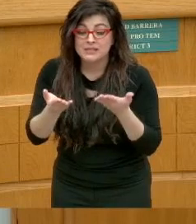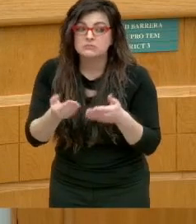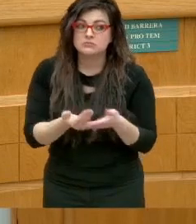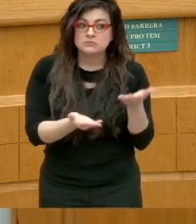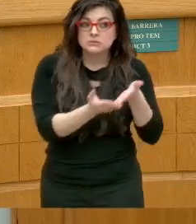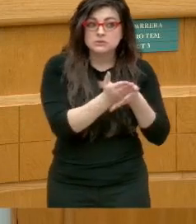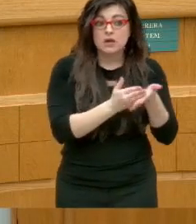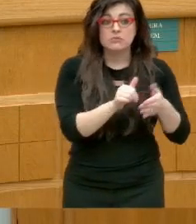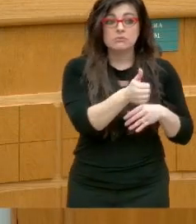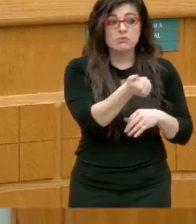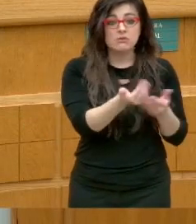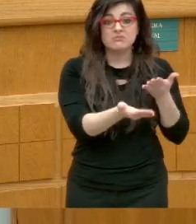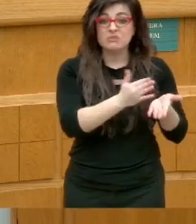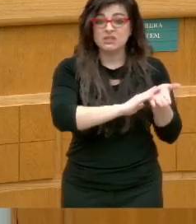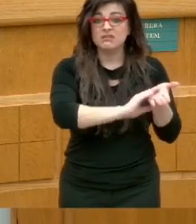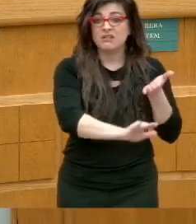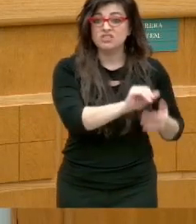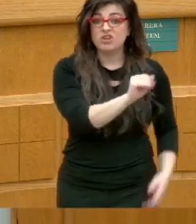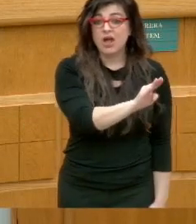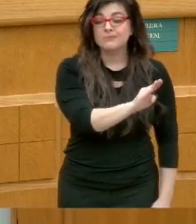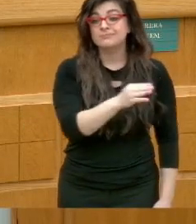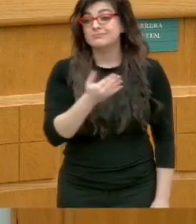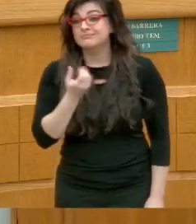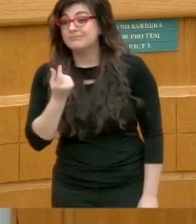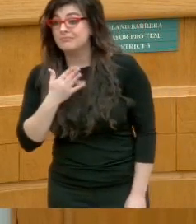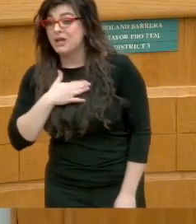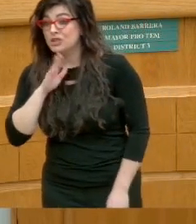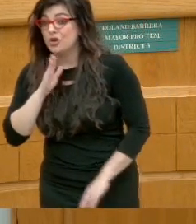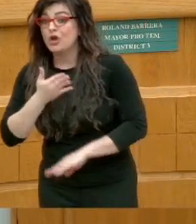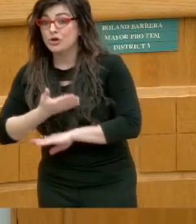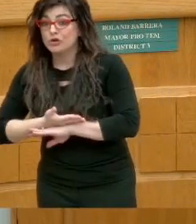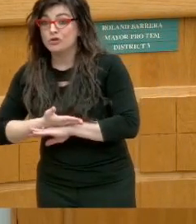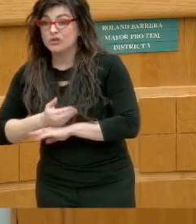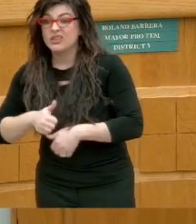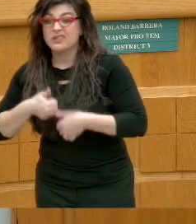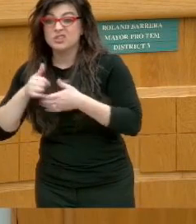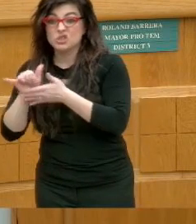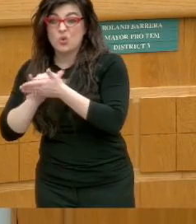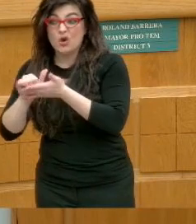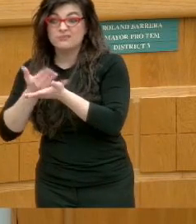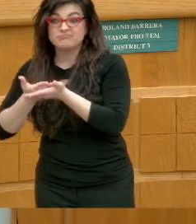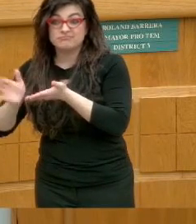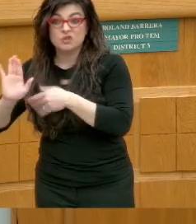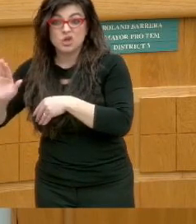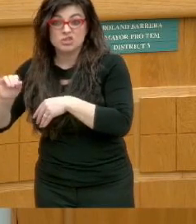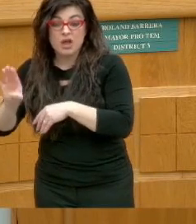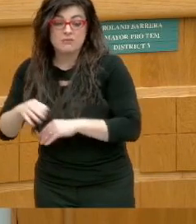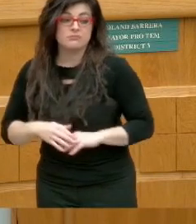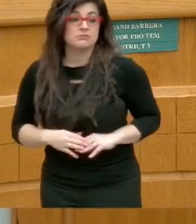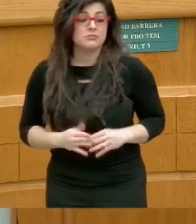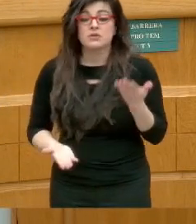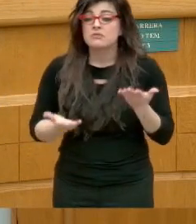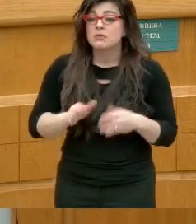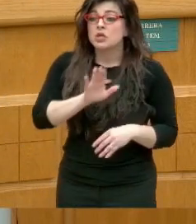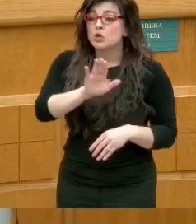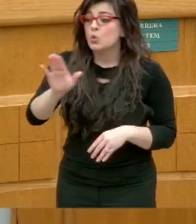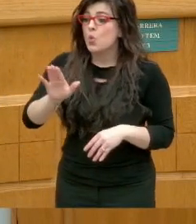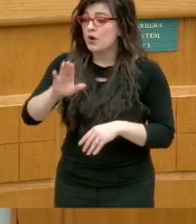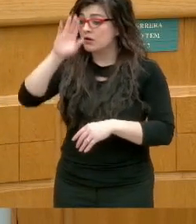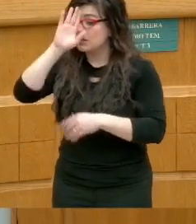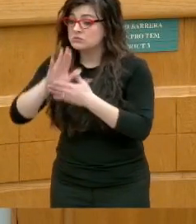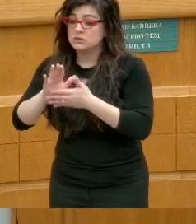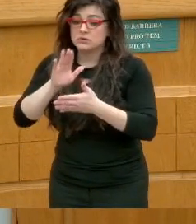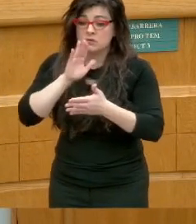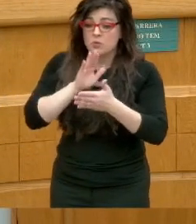job. That's my daughter in New York. Some have had spouses or relatives who were